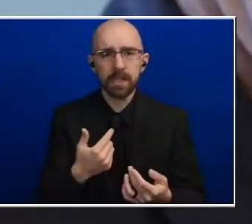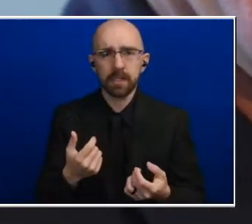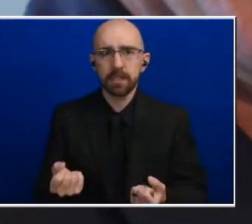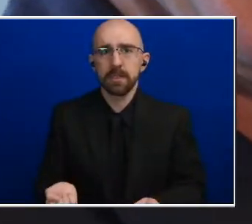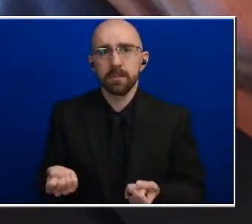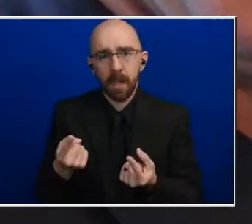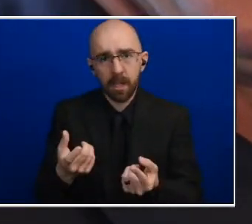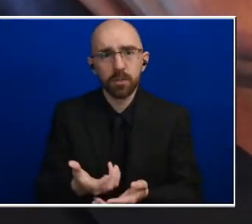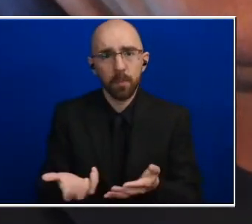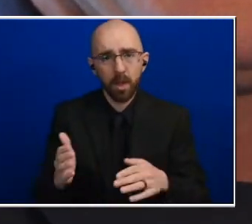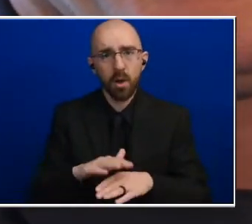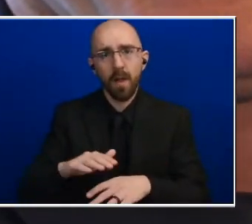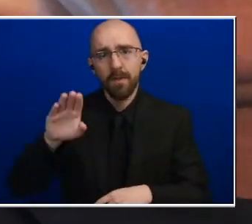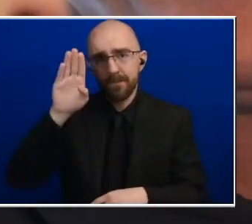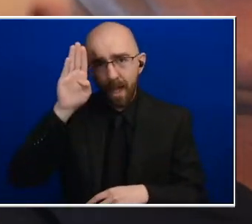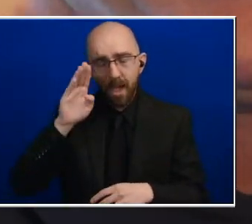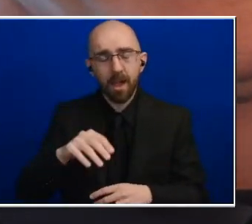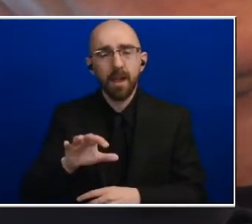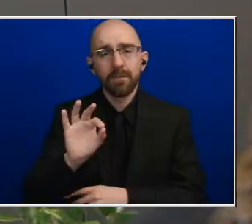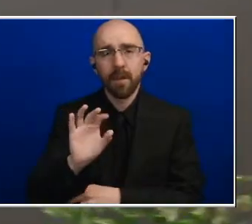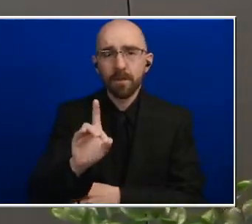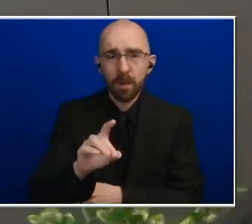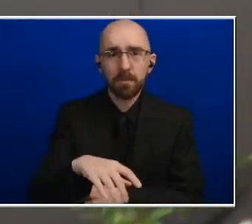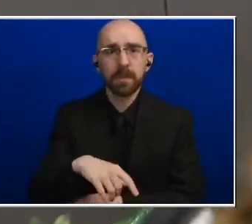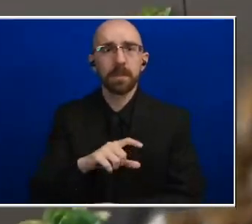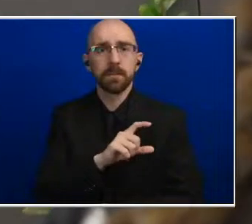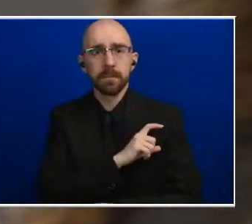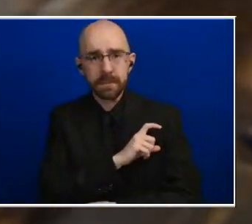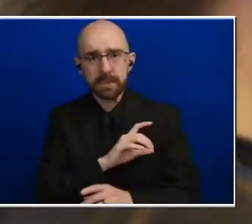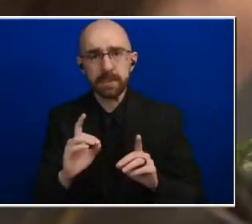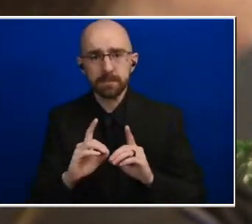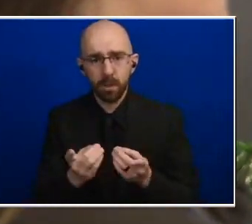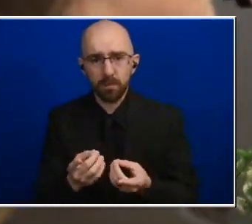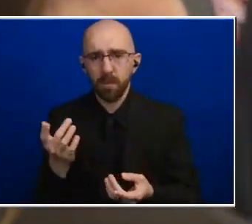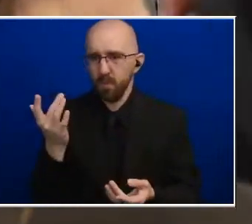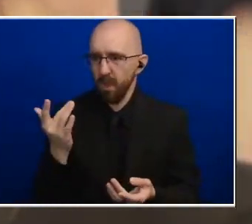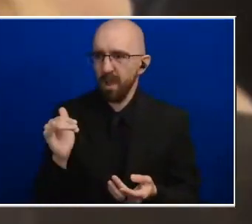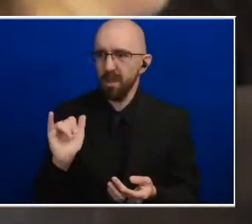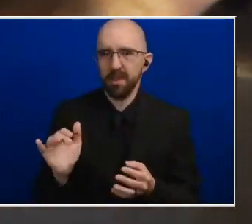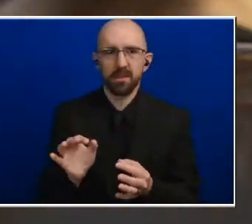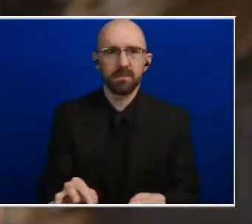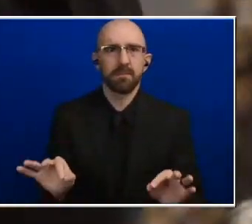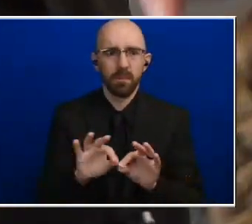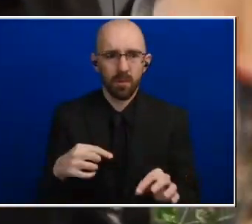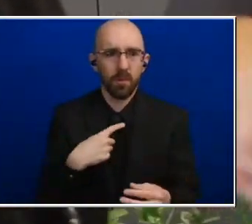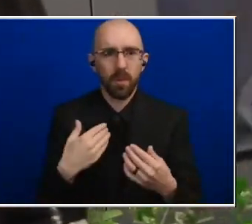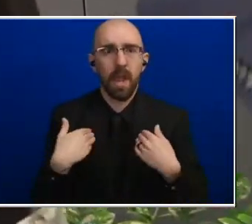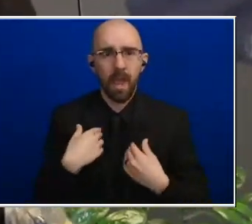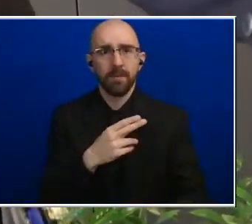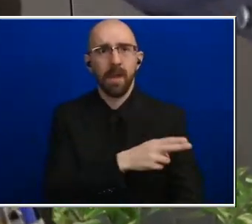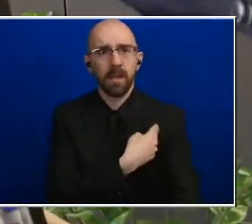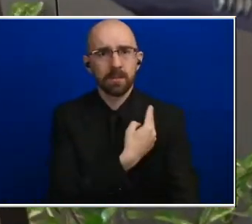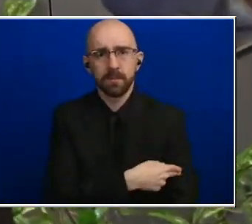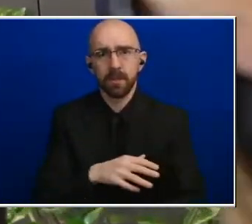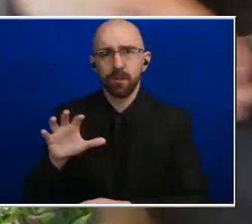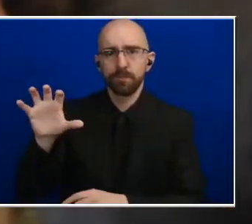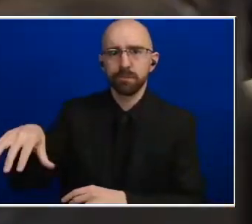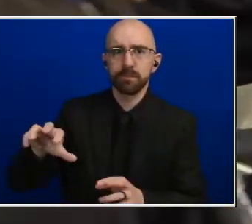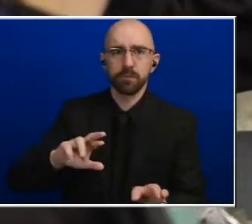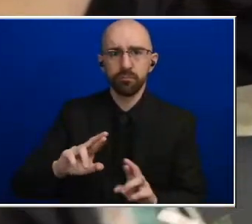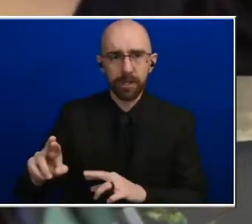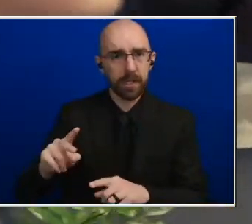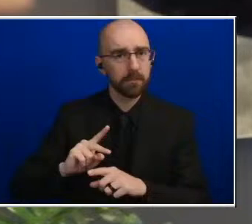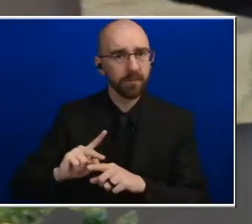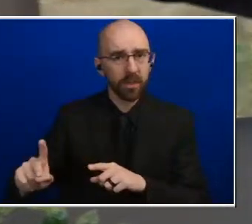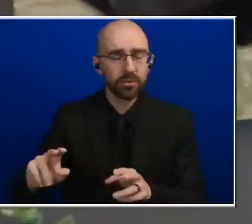fire department, on our police department, why it's so important that we have hospitals ready and professionals ready to